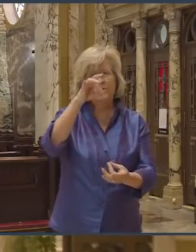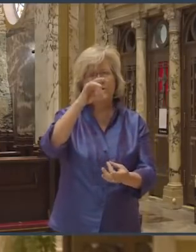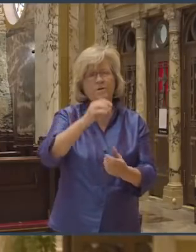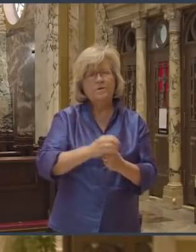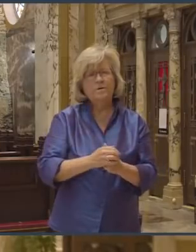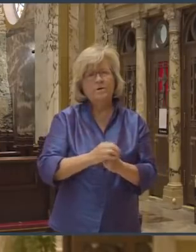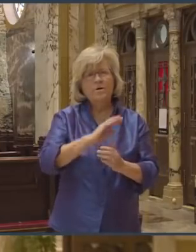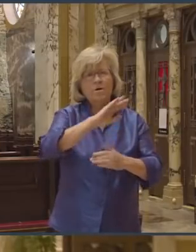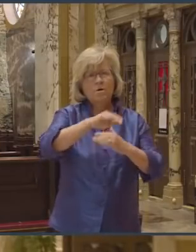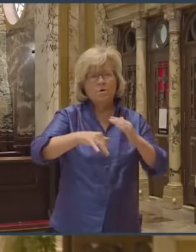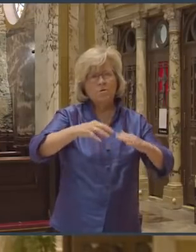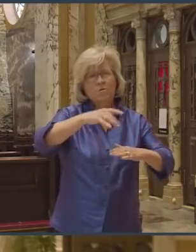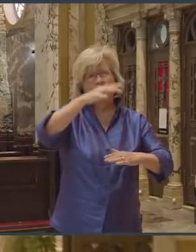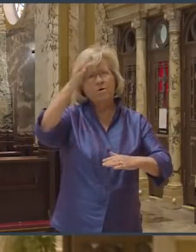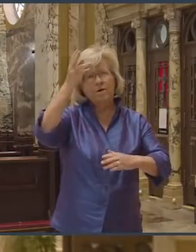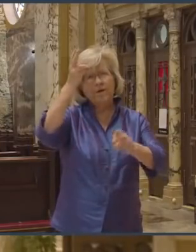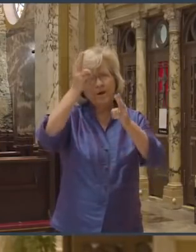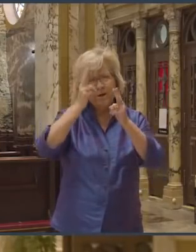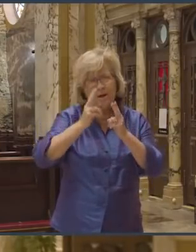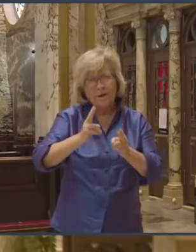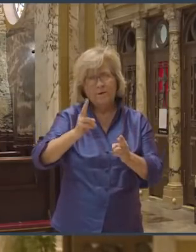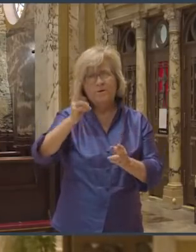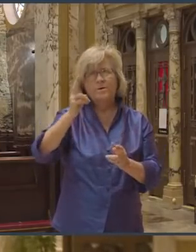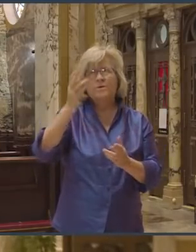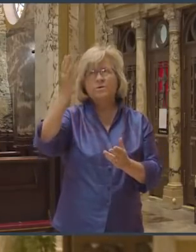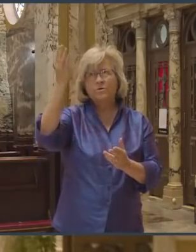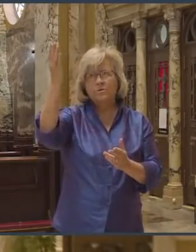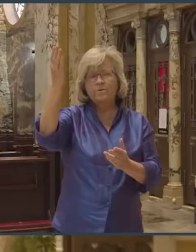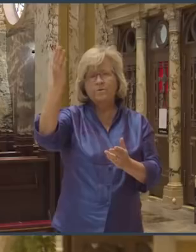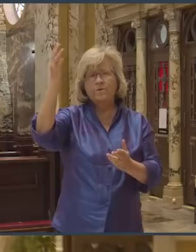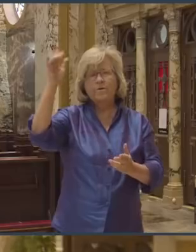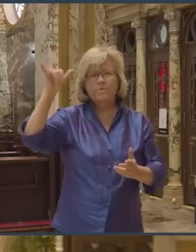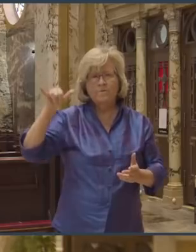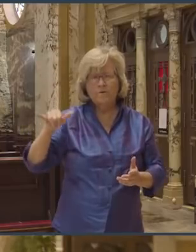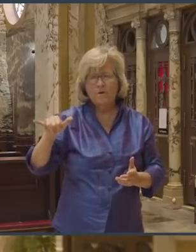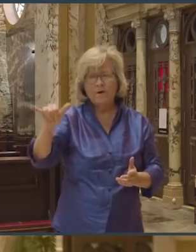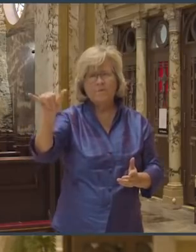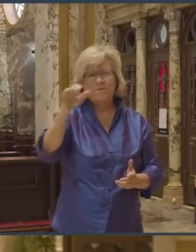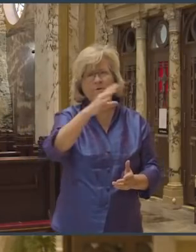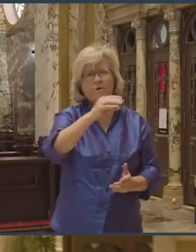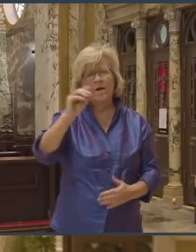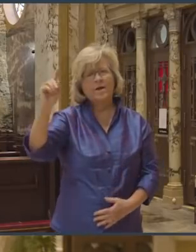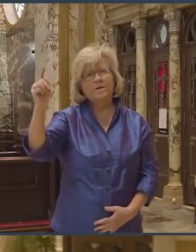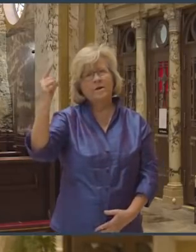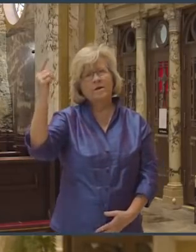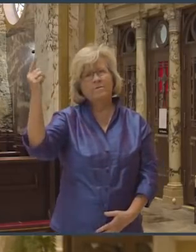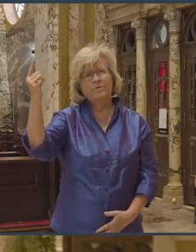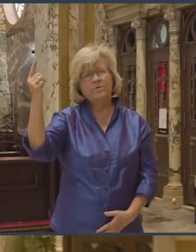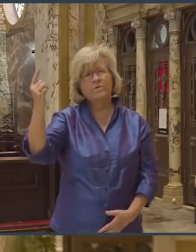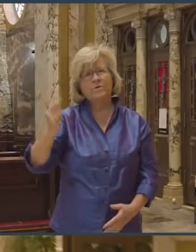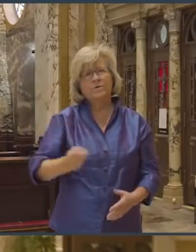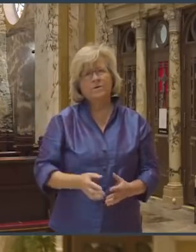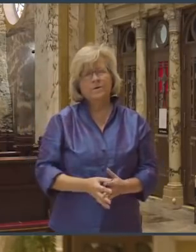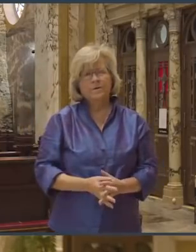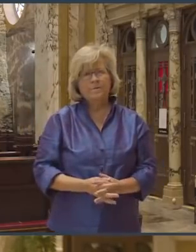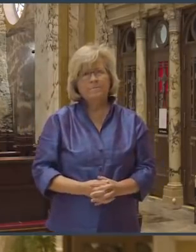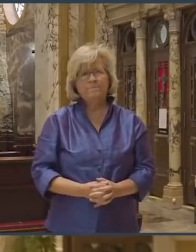Spirit, all glory and honor is yours forever and ever.